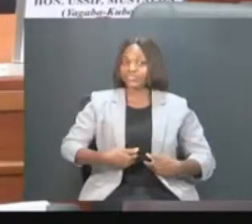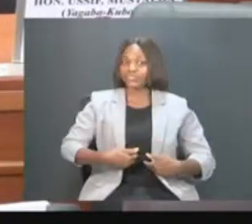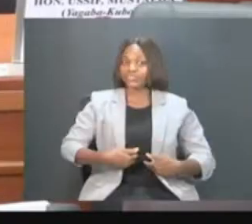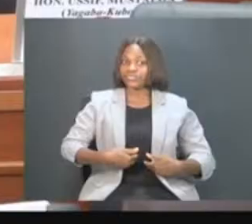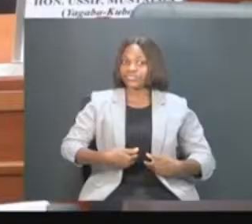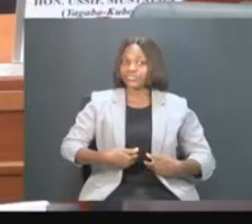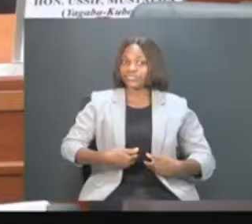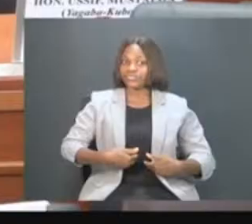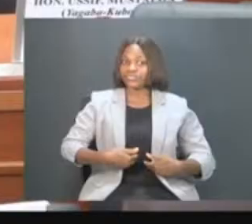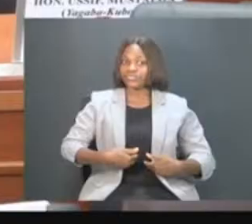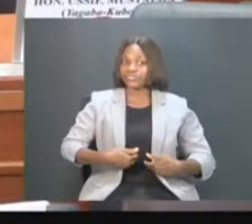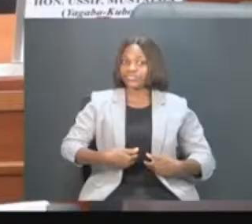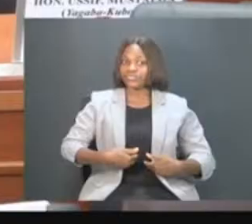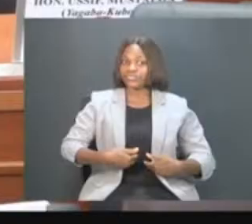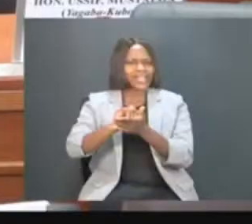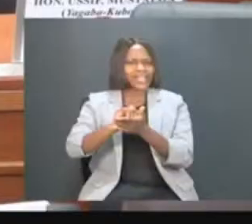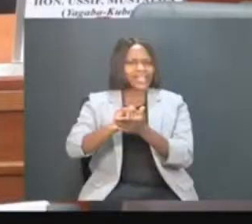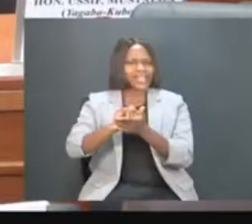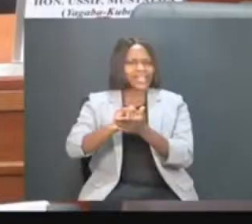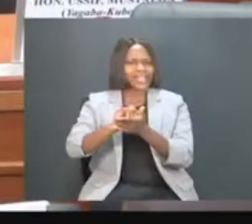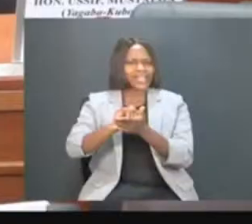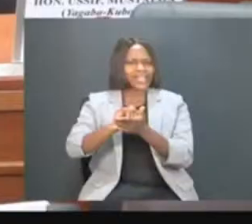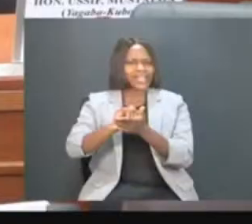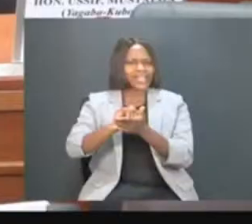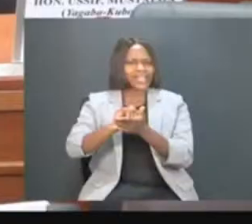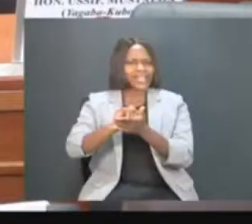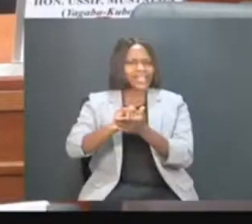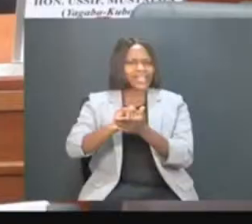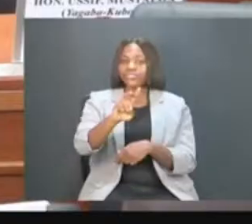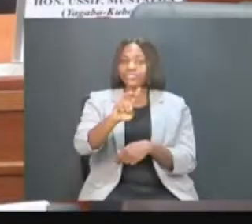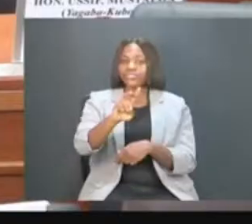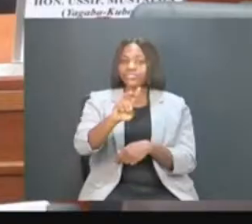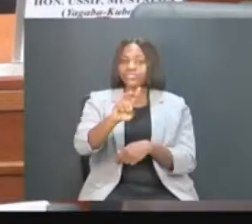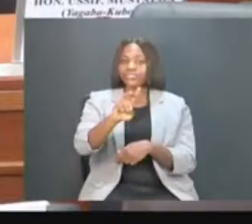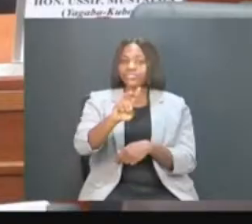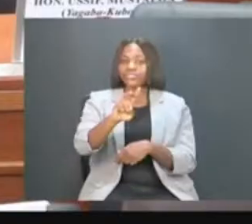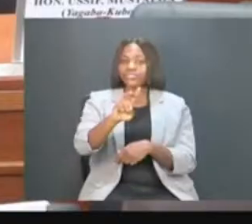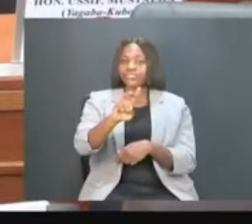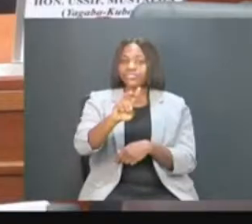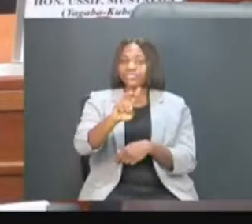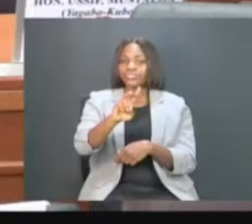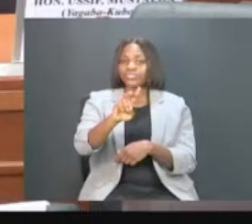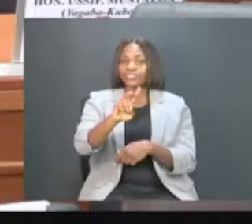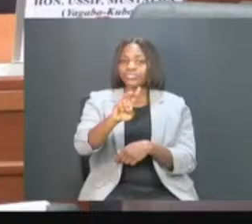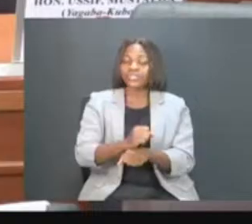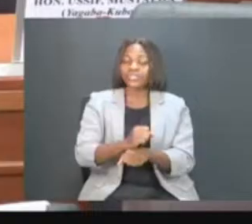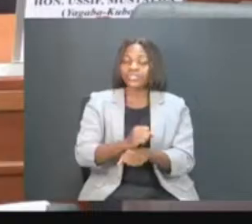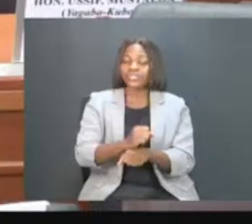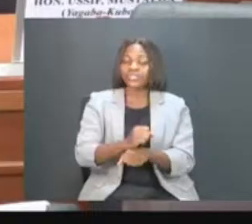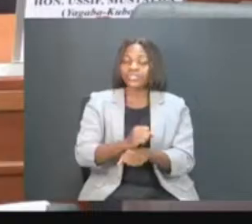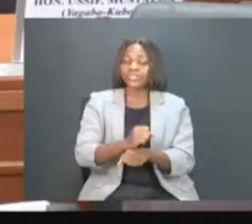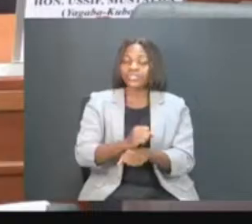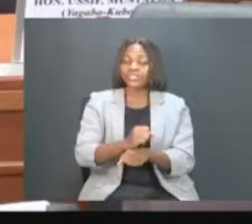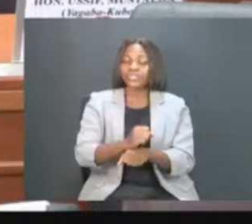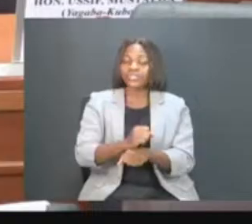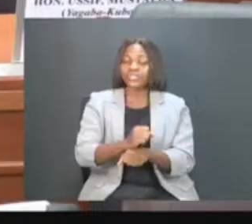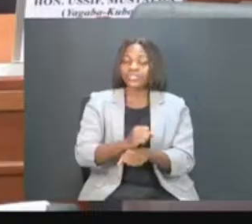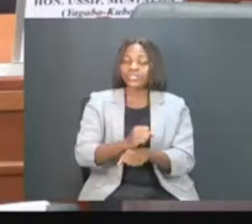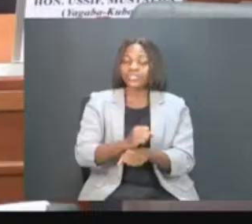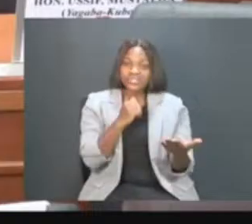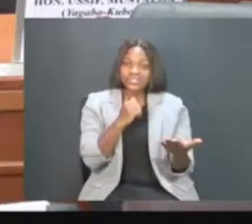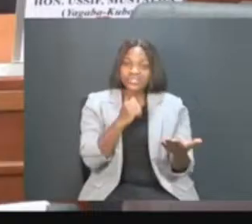the apprehension that what the government has brought is about 24-hour working cycle, please read it. It's not in